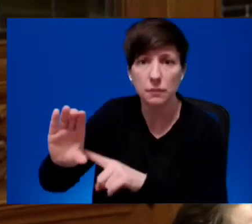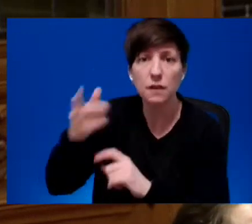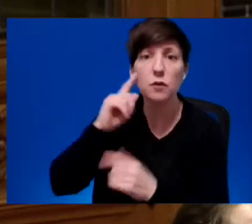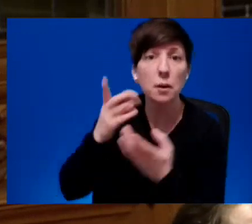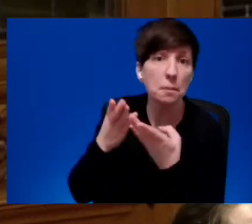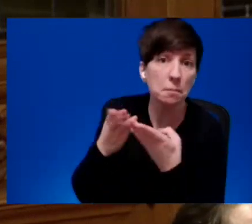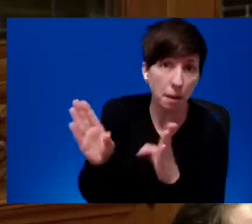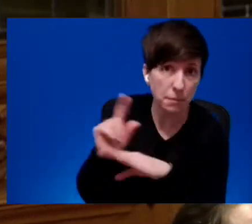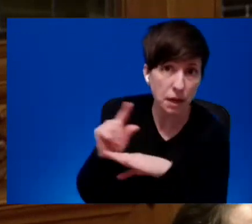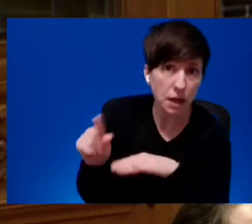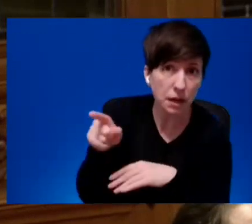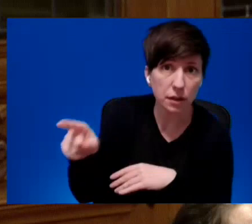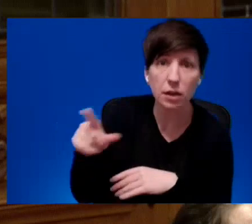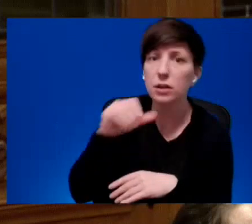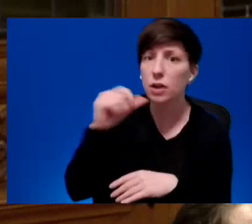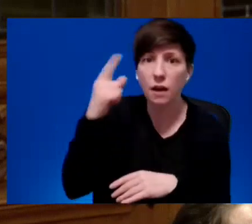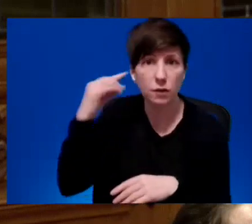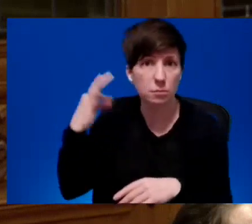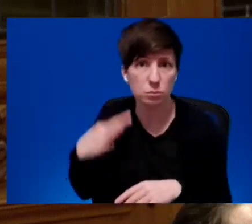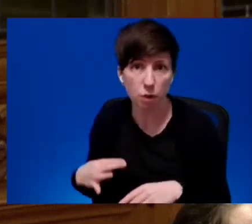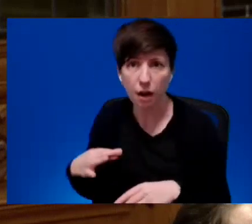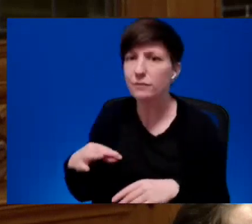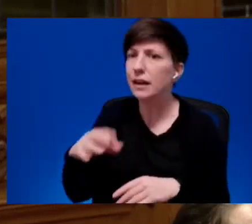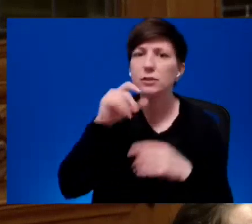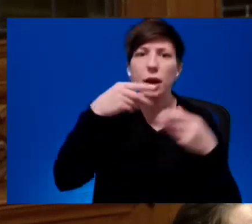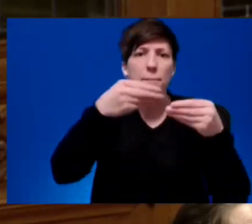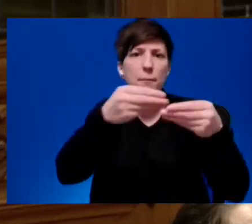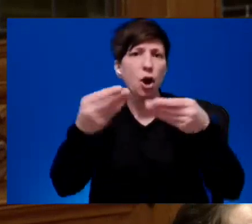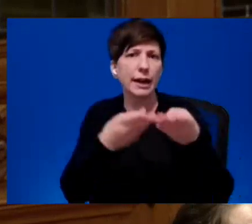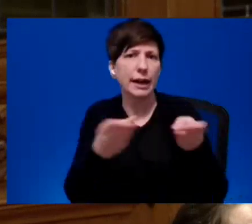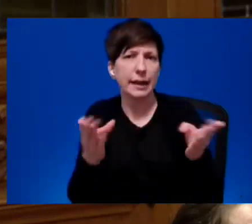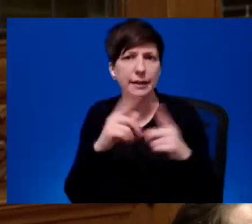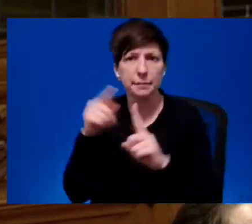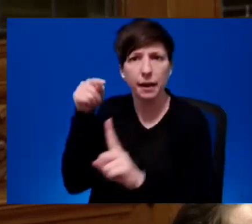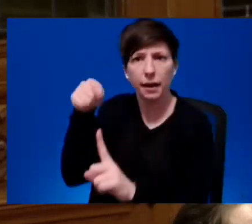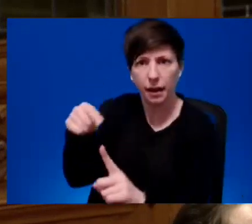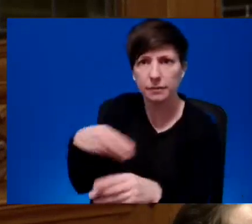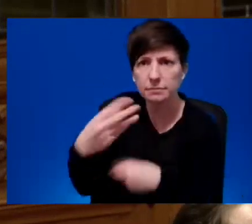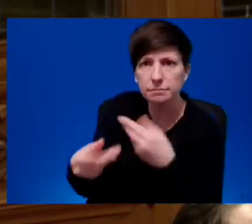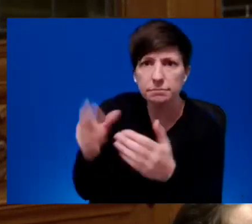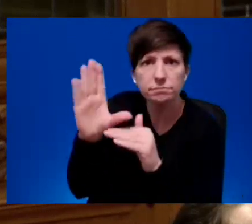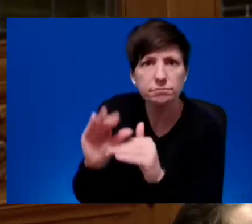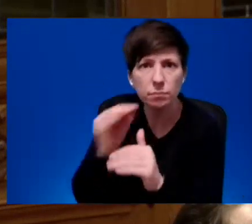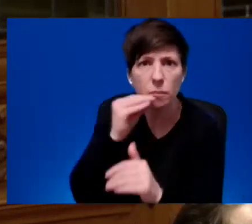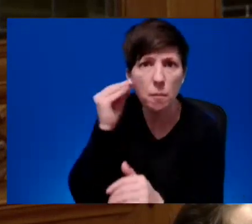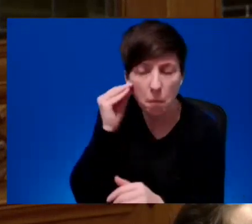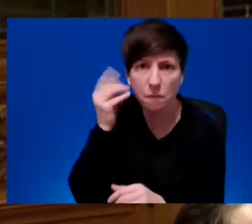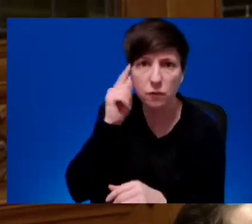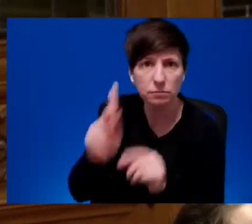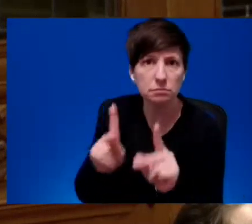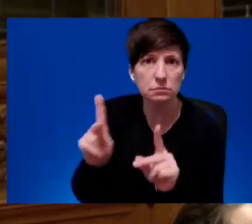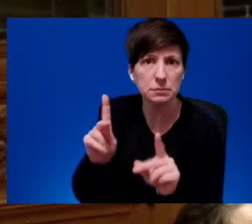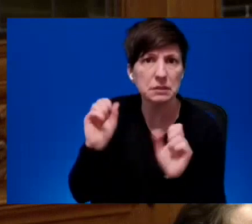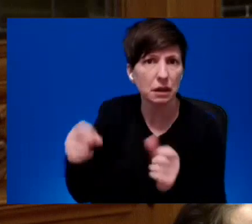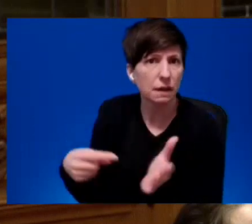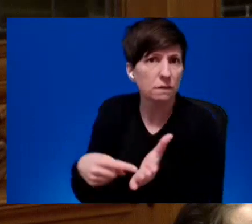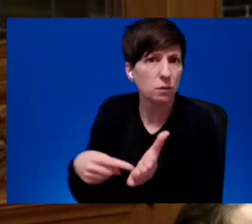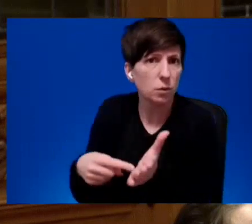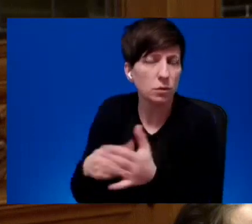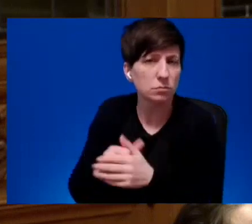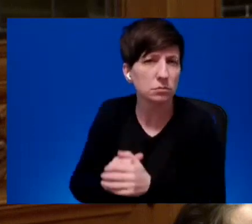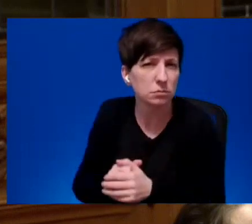non-market housing. Housing that ensures affordability. So my question, Honourable Speaker, is again to the Minister of